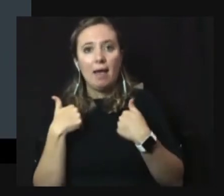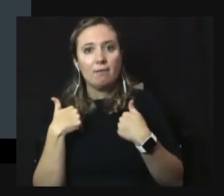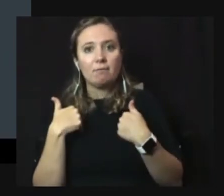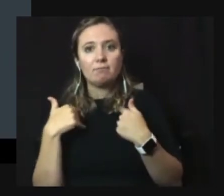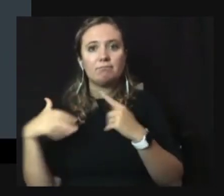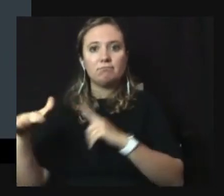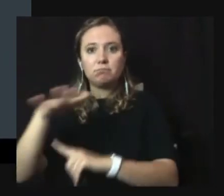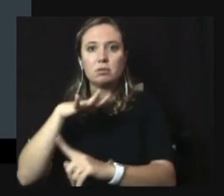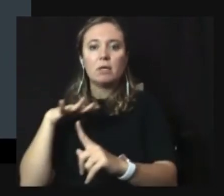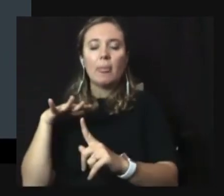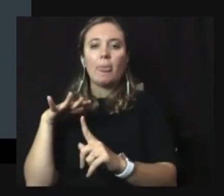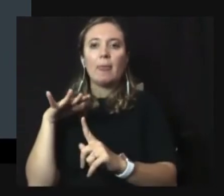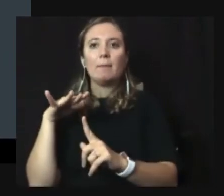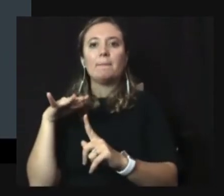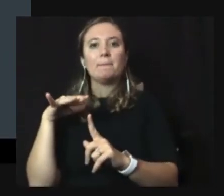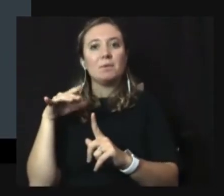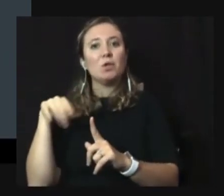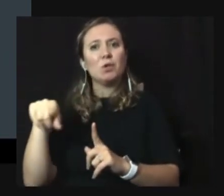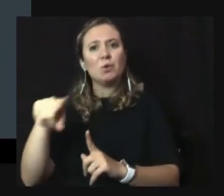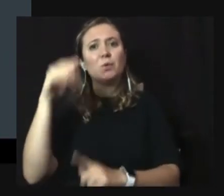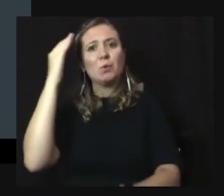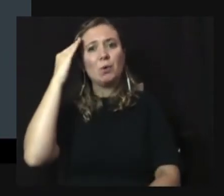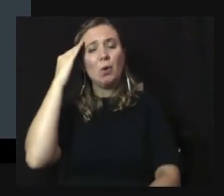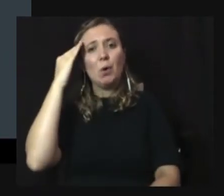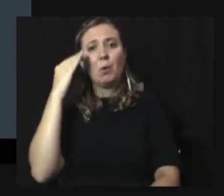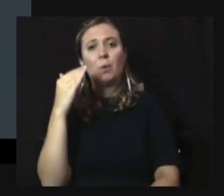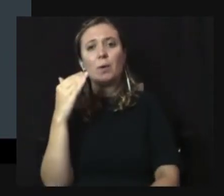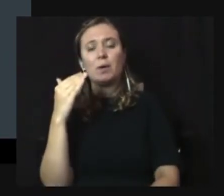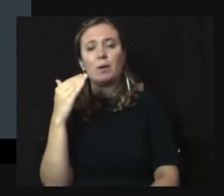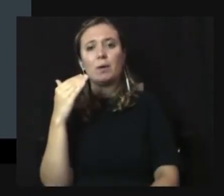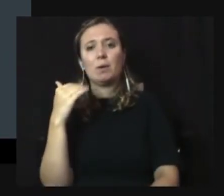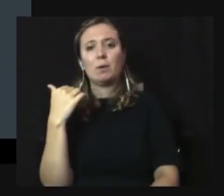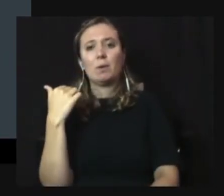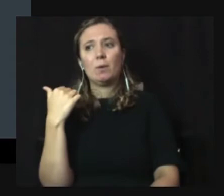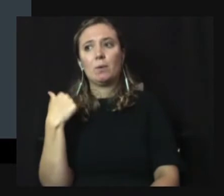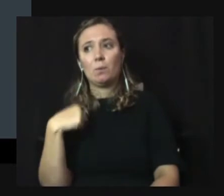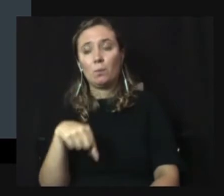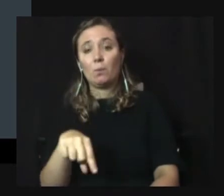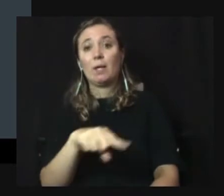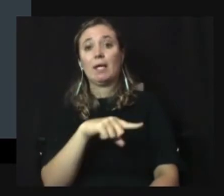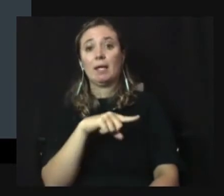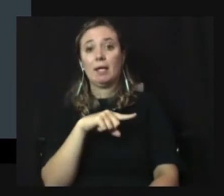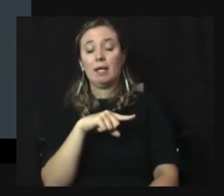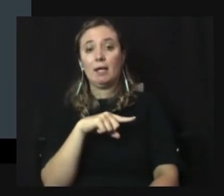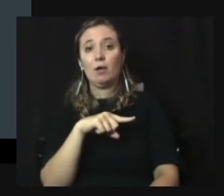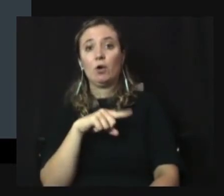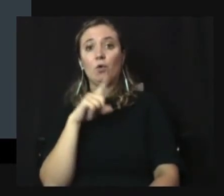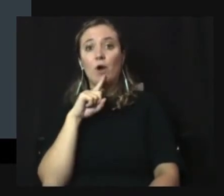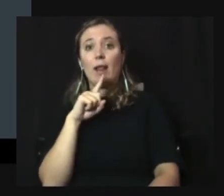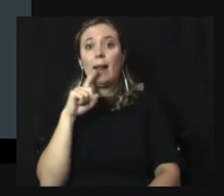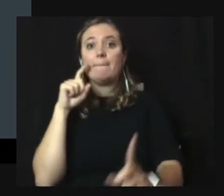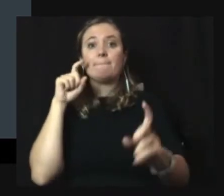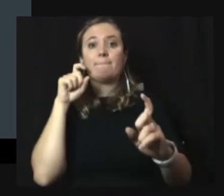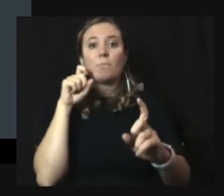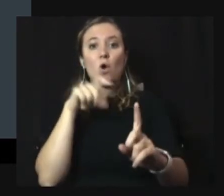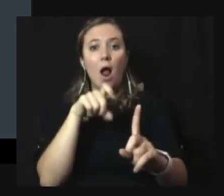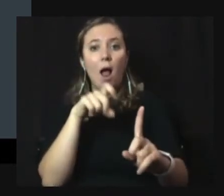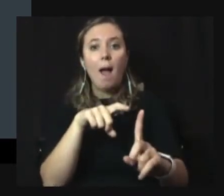know that we are a very prompt dependent people